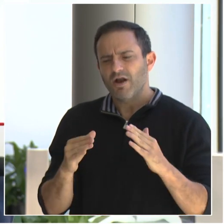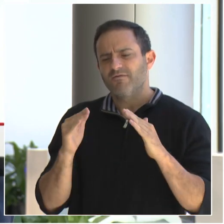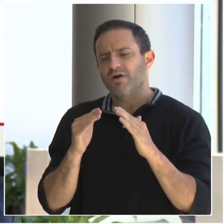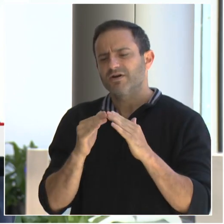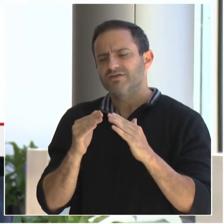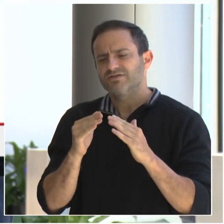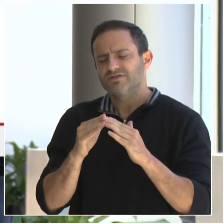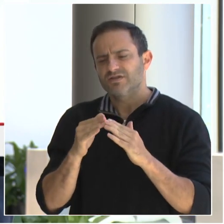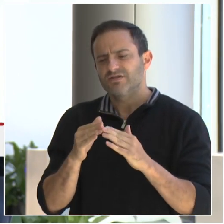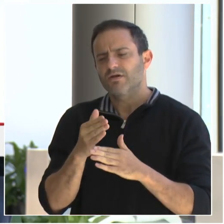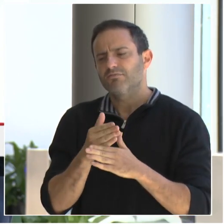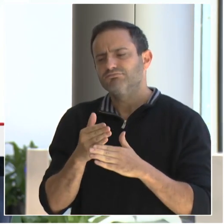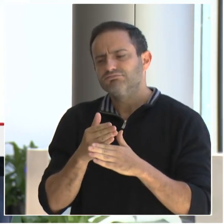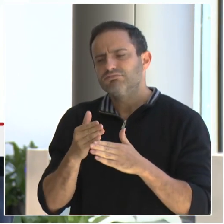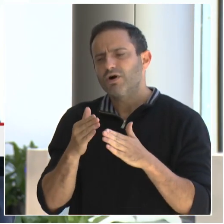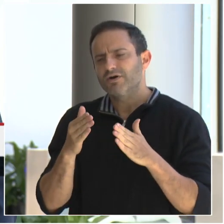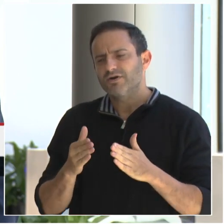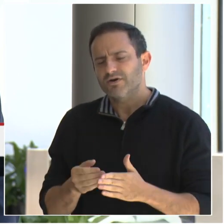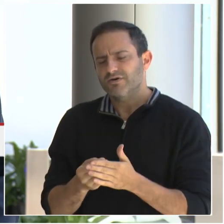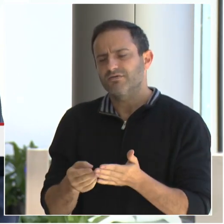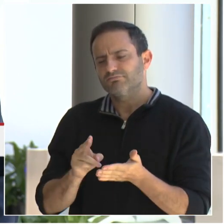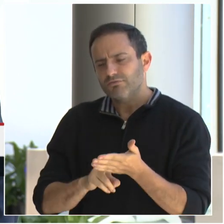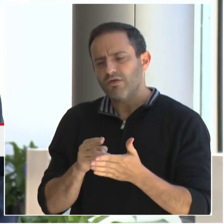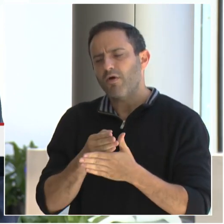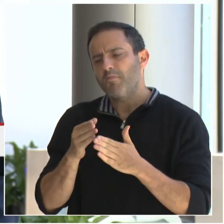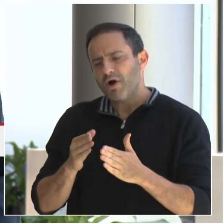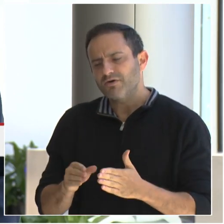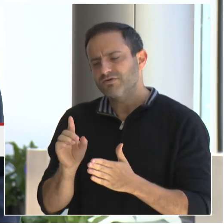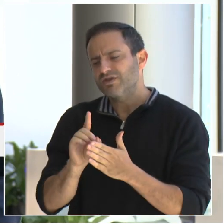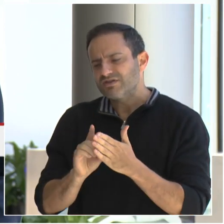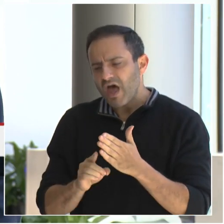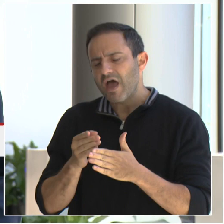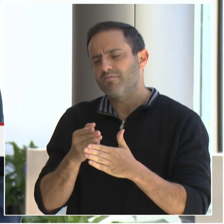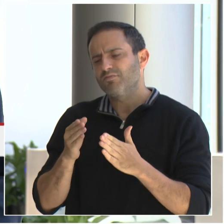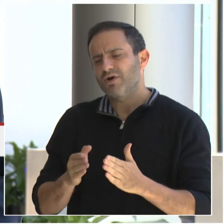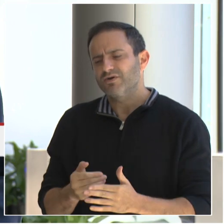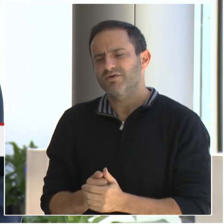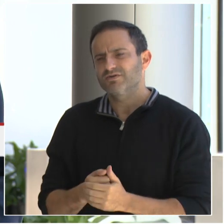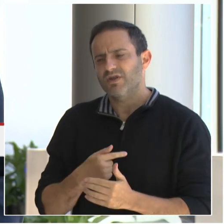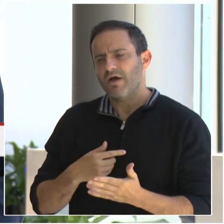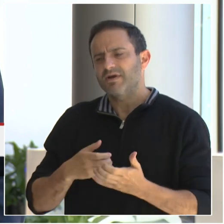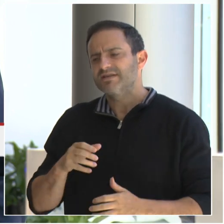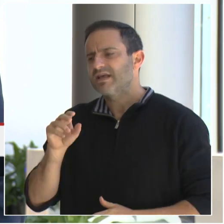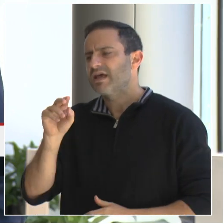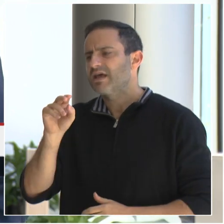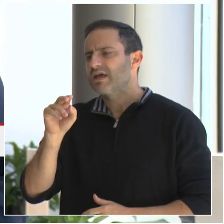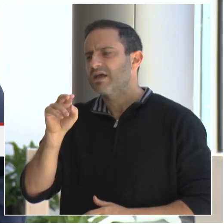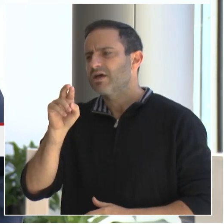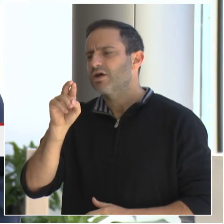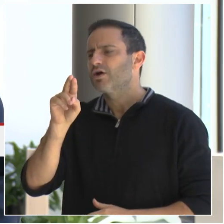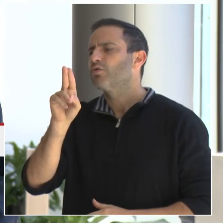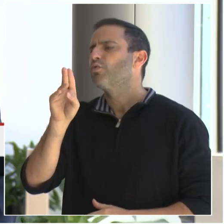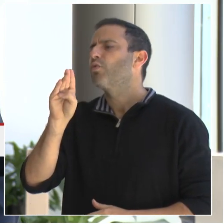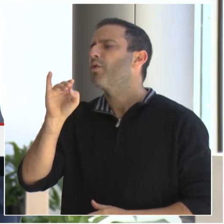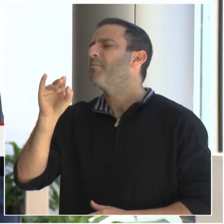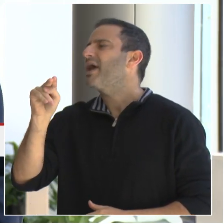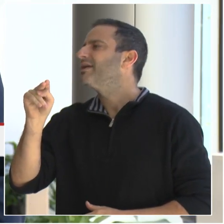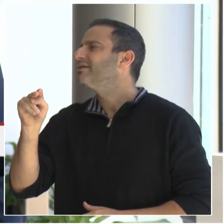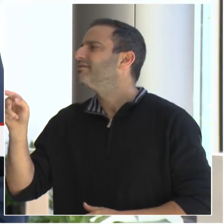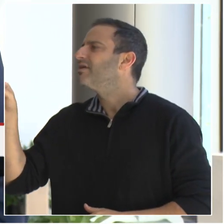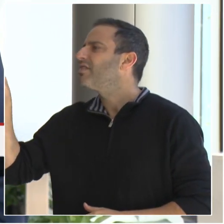our contracting, construction, design partners. Specifically, want to call out Nia Rubin. She's somewhere there. She's Nia.